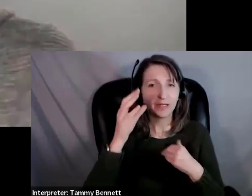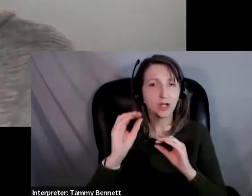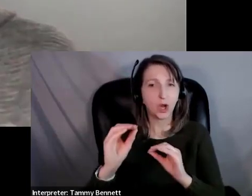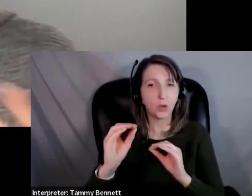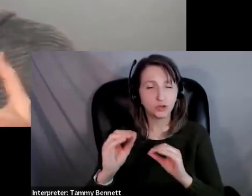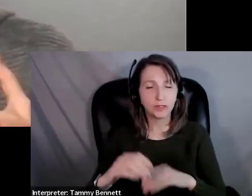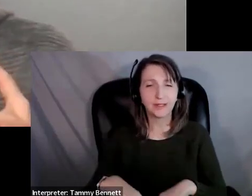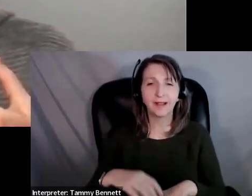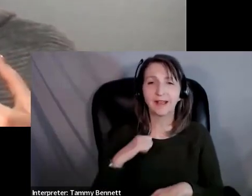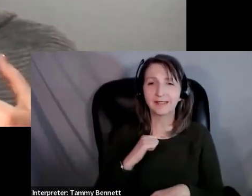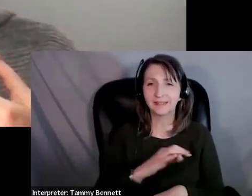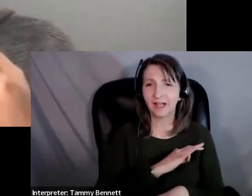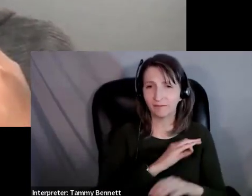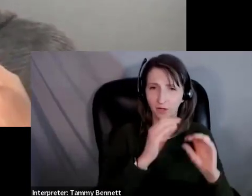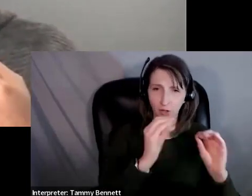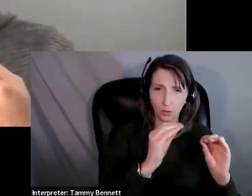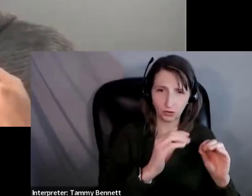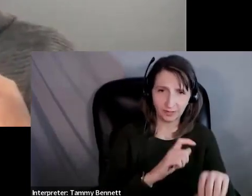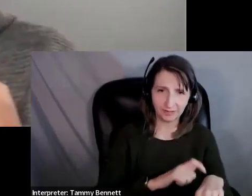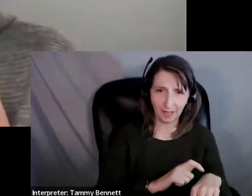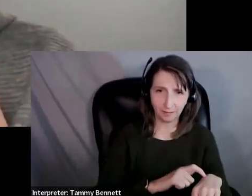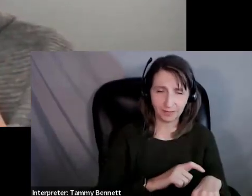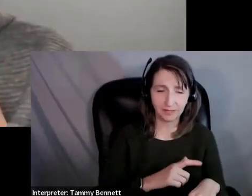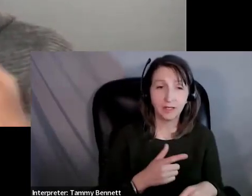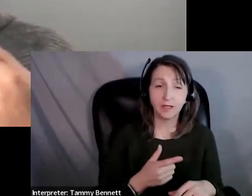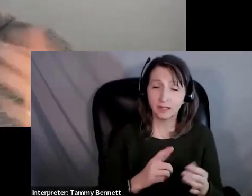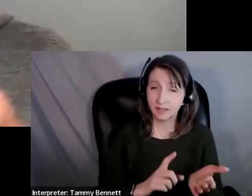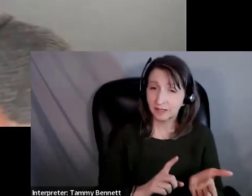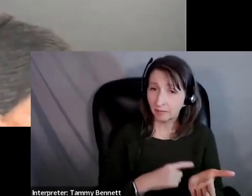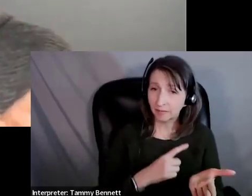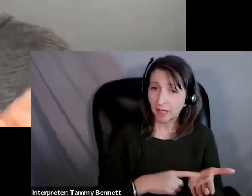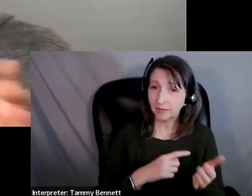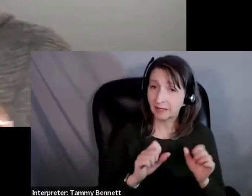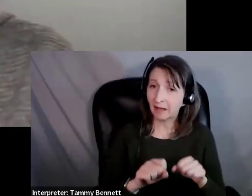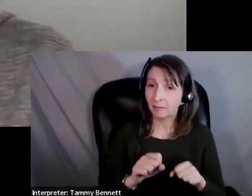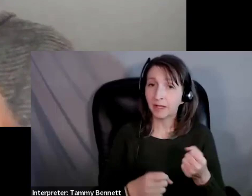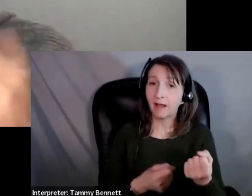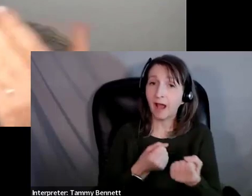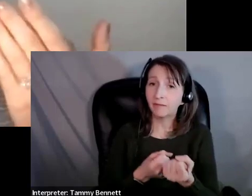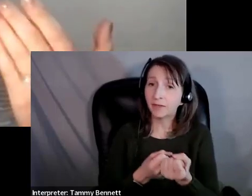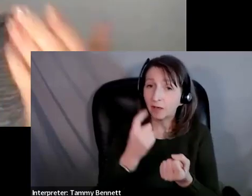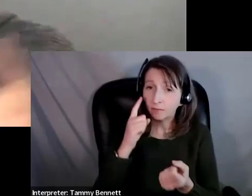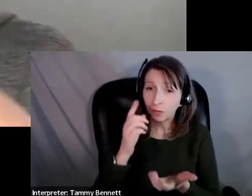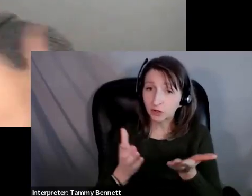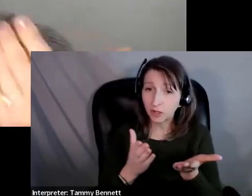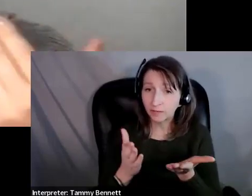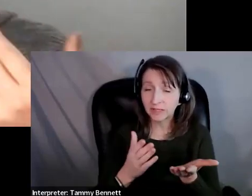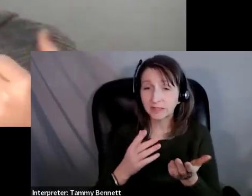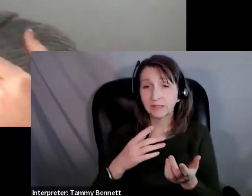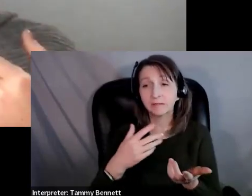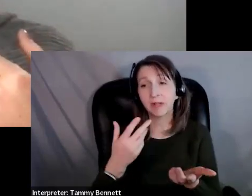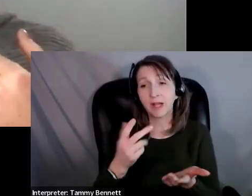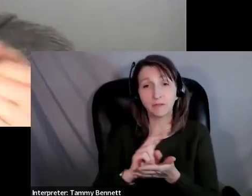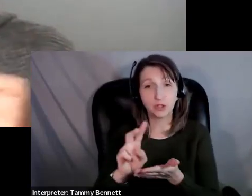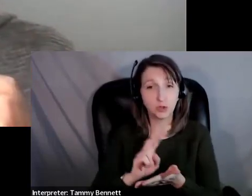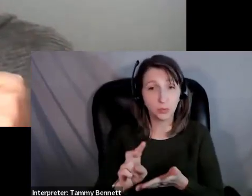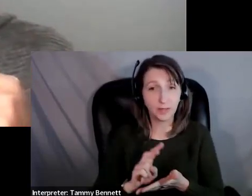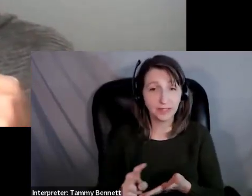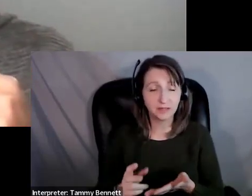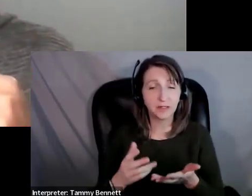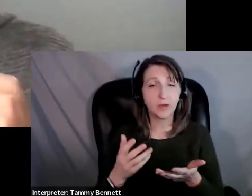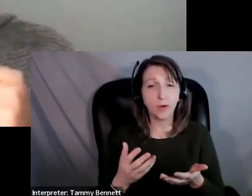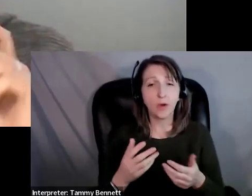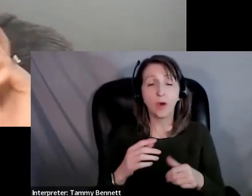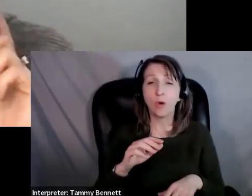So that can vary. So some of that can be, um, advocating for services, whether it's bi-monthly. So, you know, every other week, and then I can